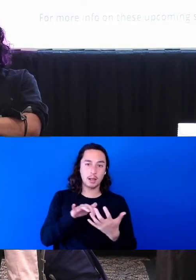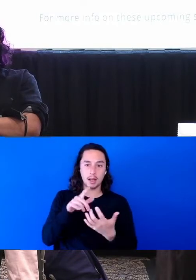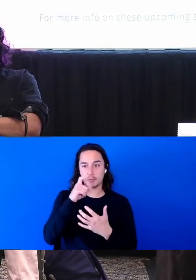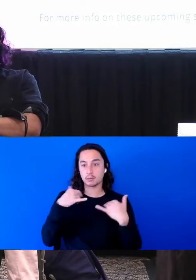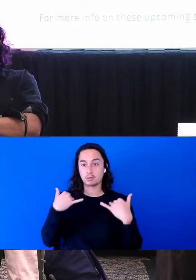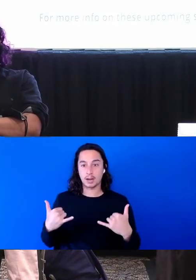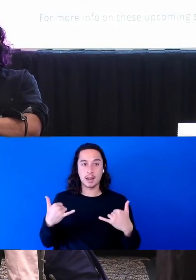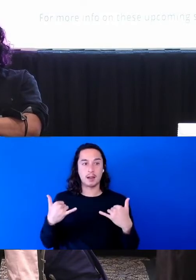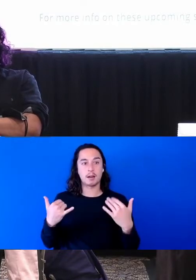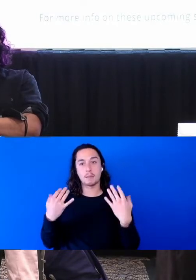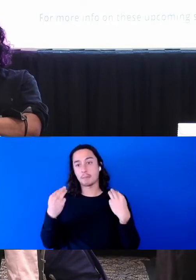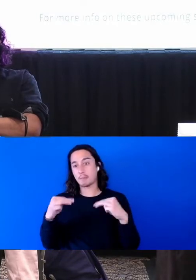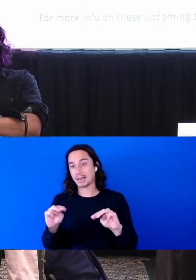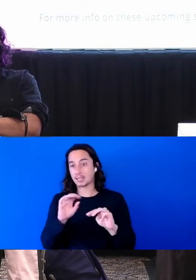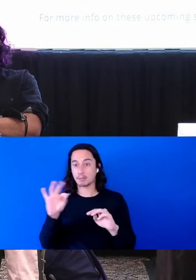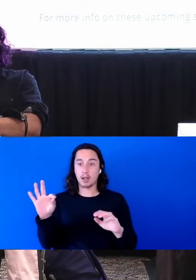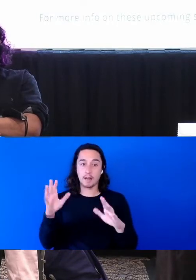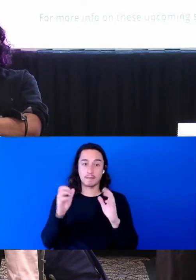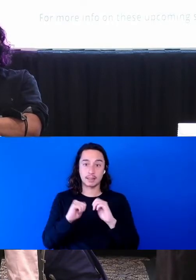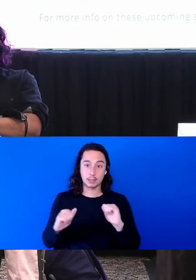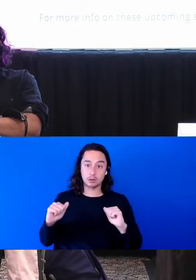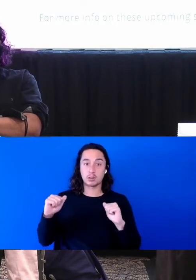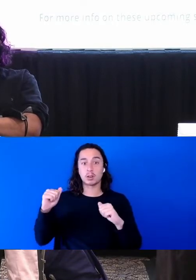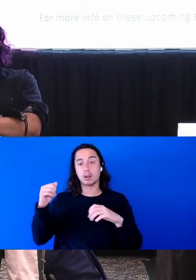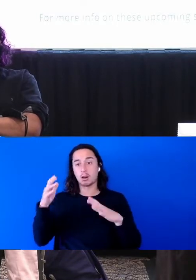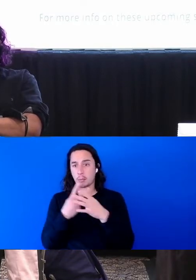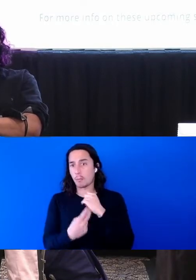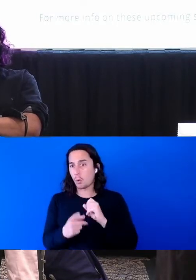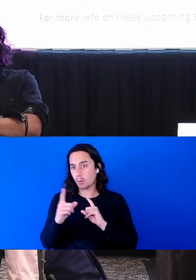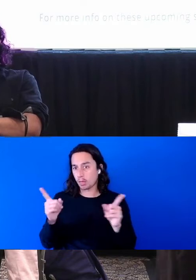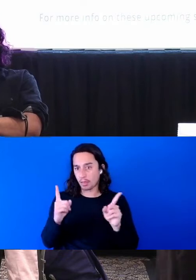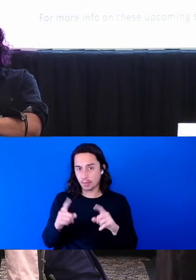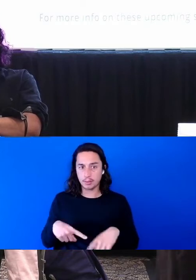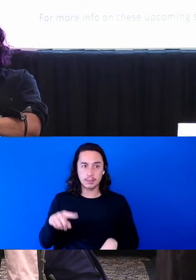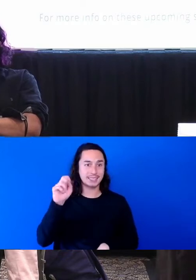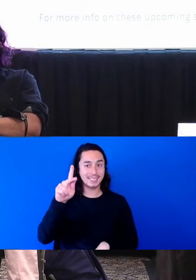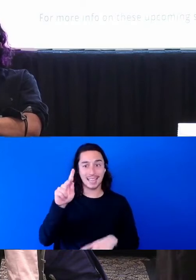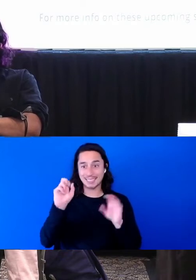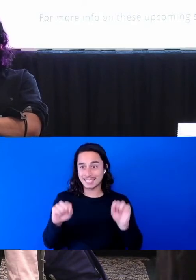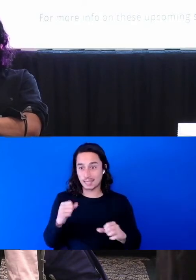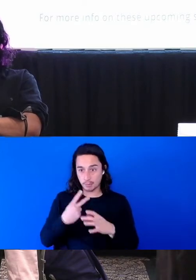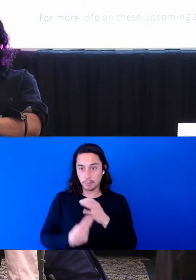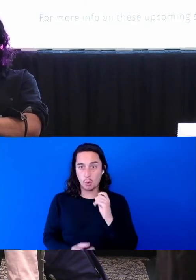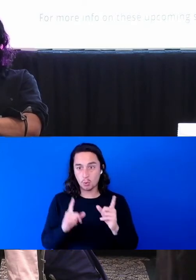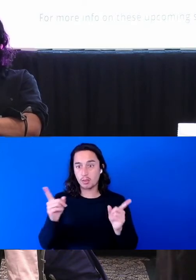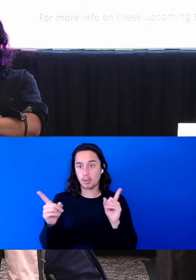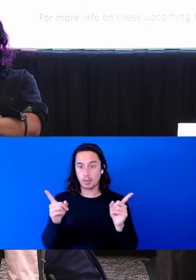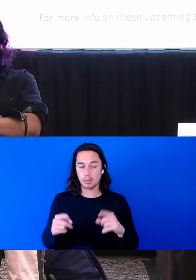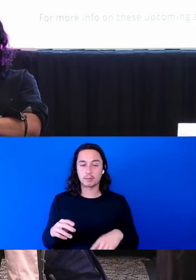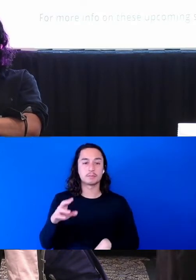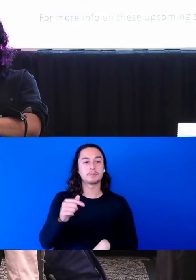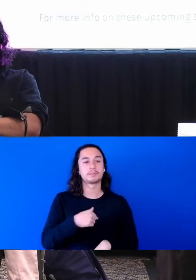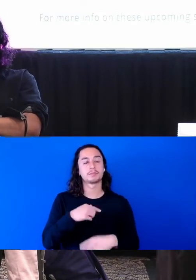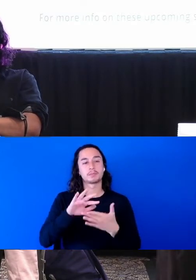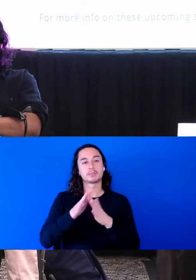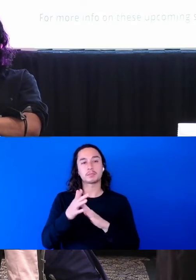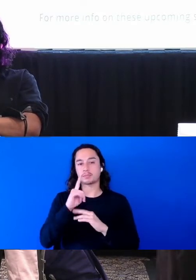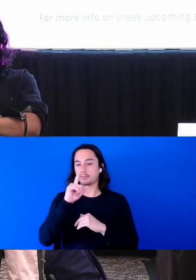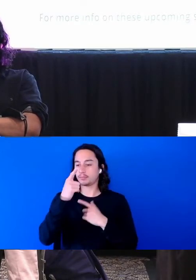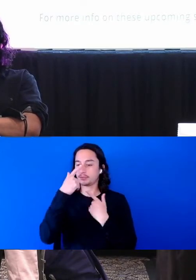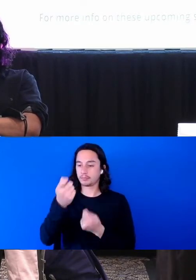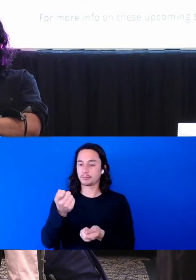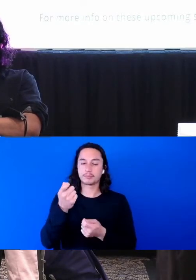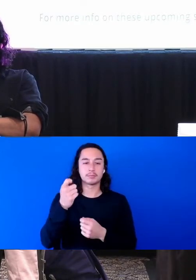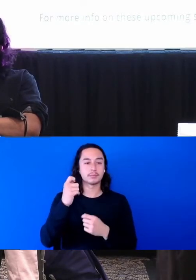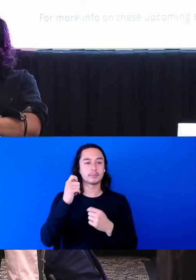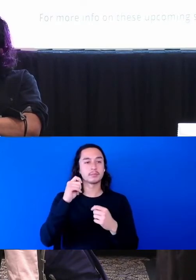analog and digital, and the tasks can be analog and digital. And so I've gotten really interested in like machine shows